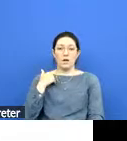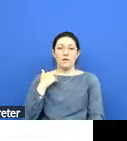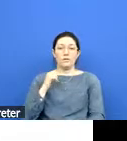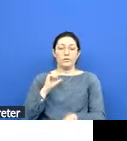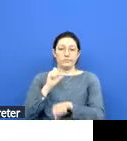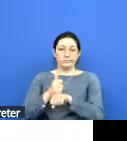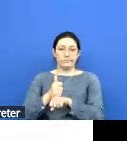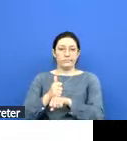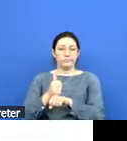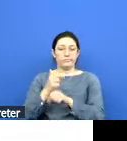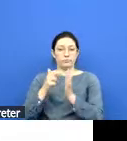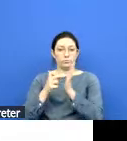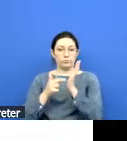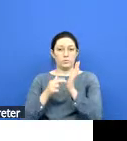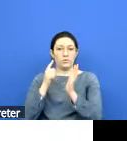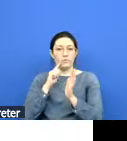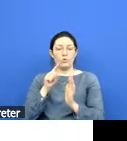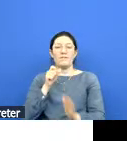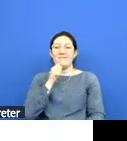units?